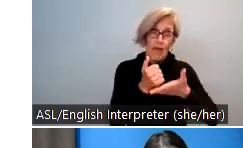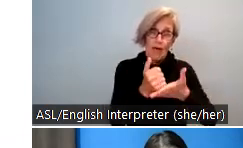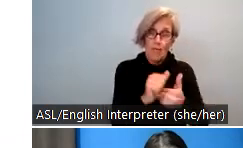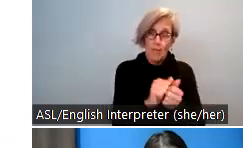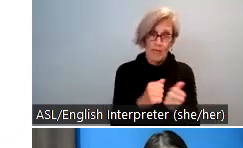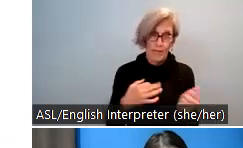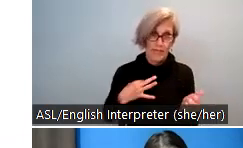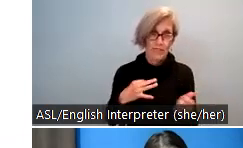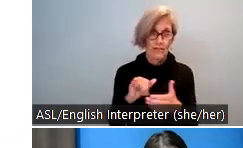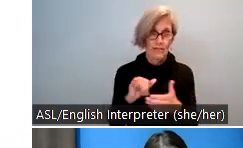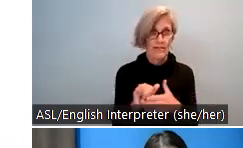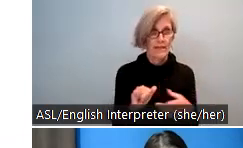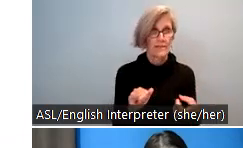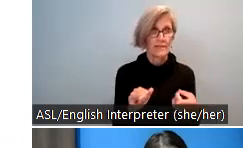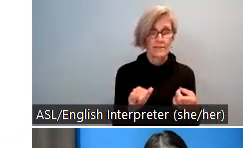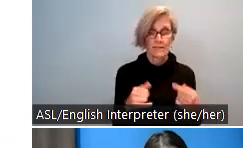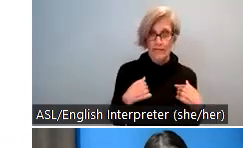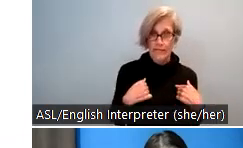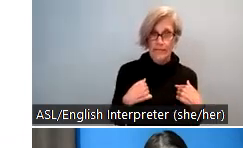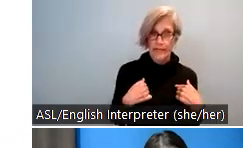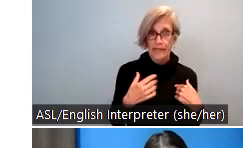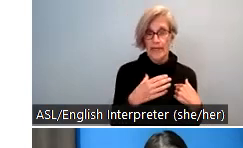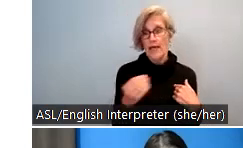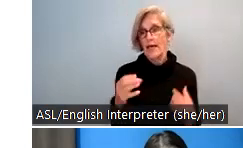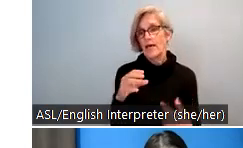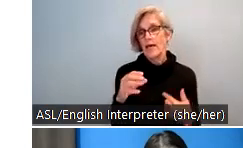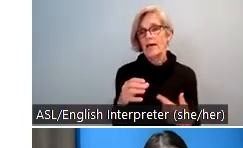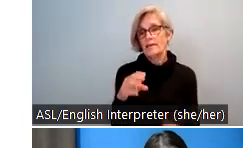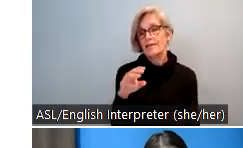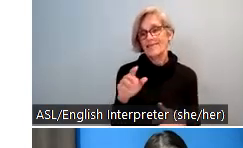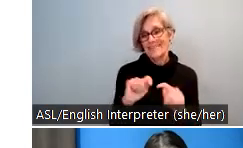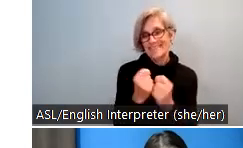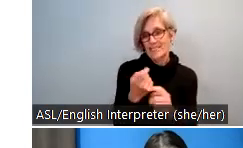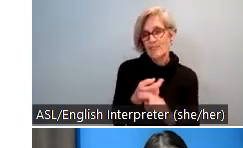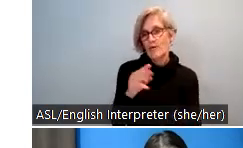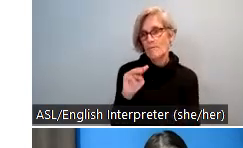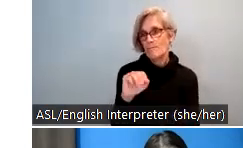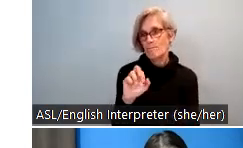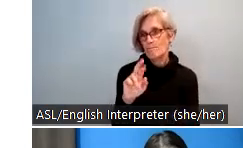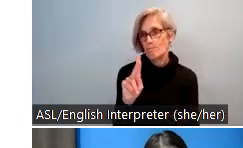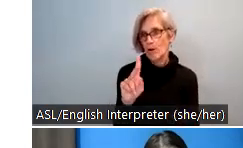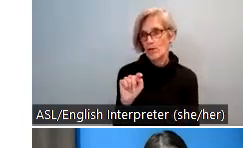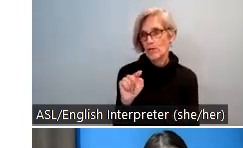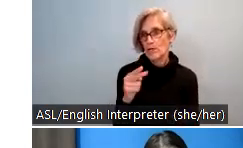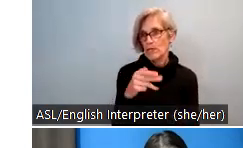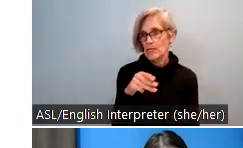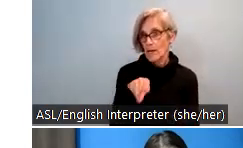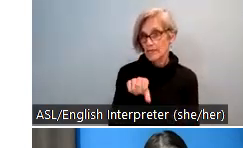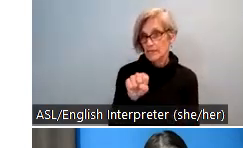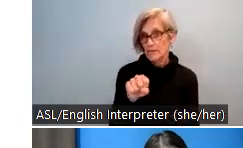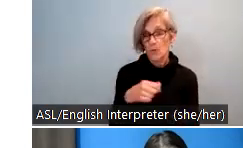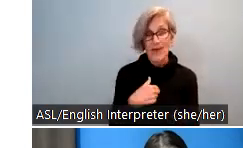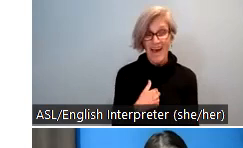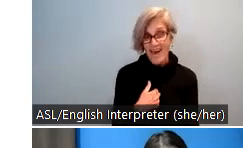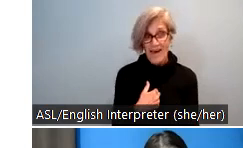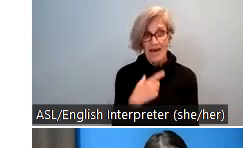support staff will be myself and the Mark Thomas team. We are offering one-on-one consultations, and they